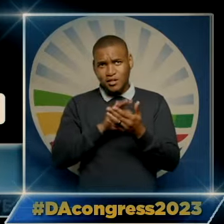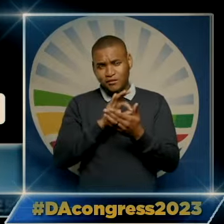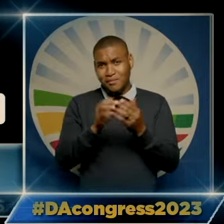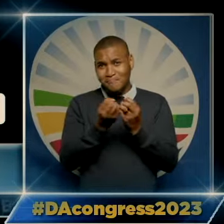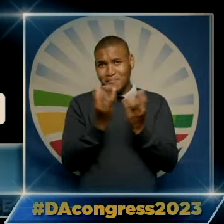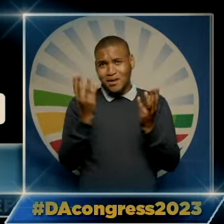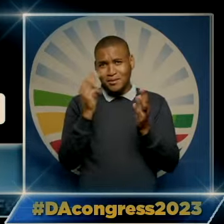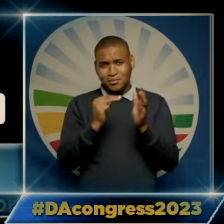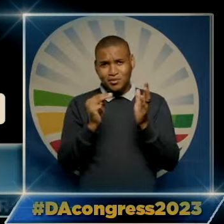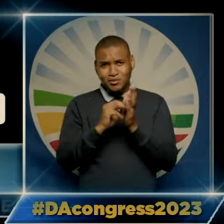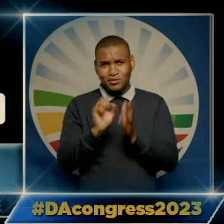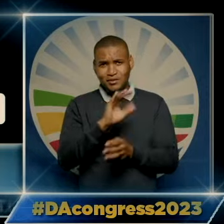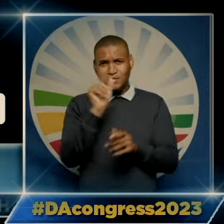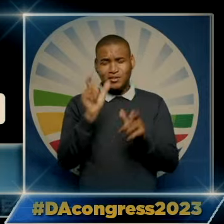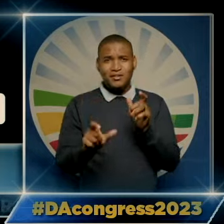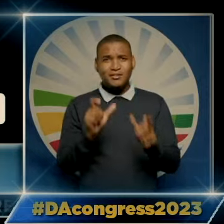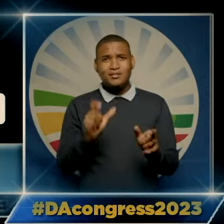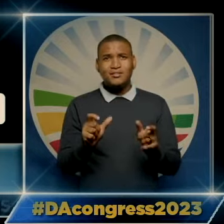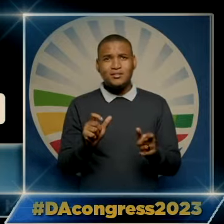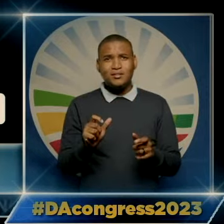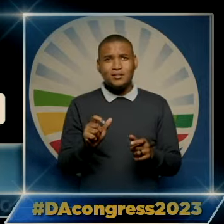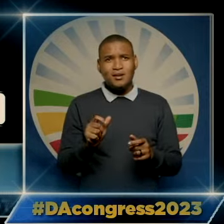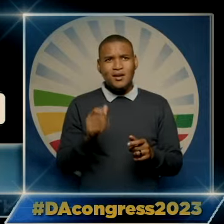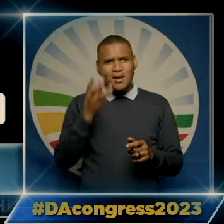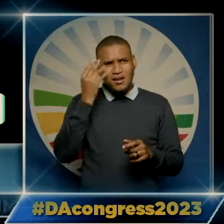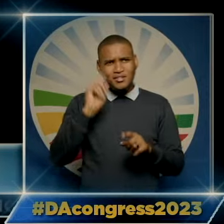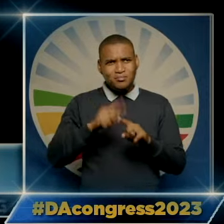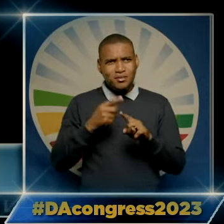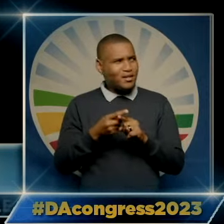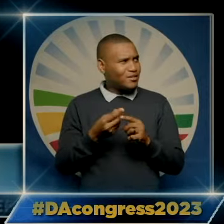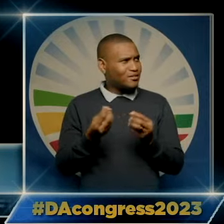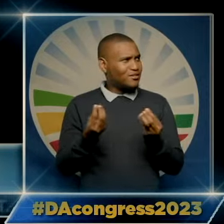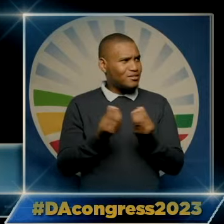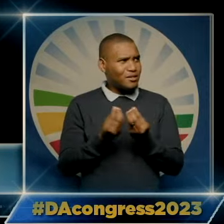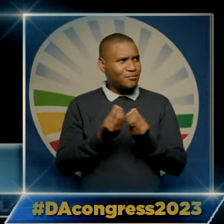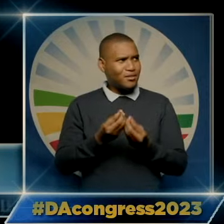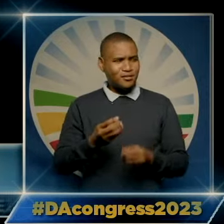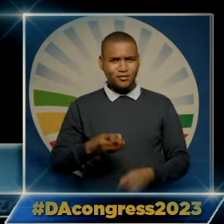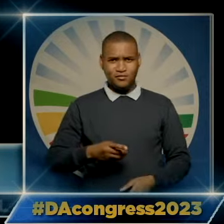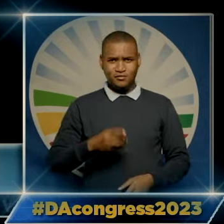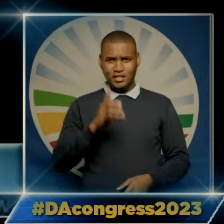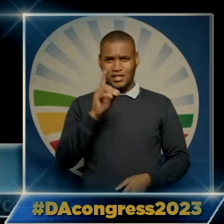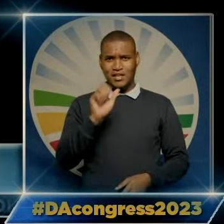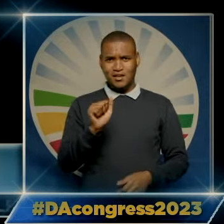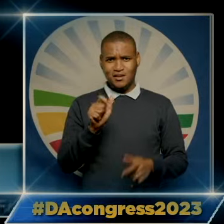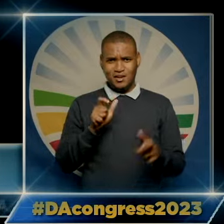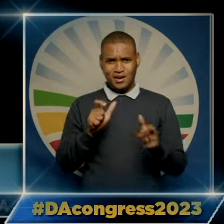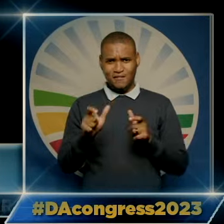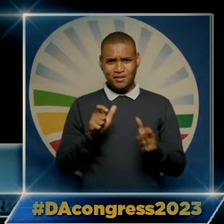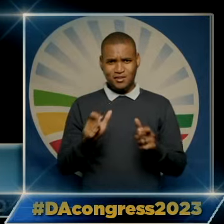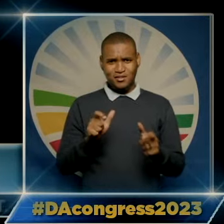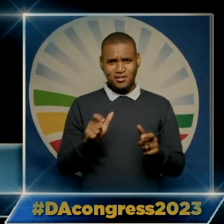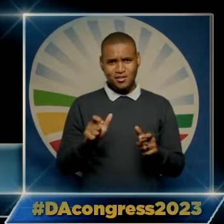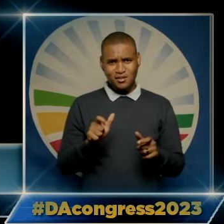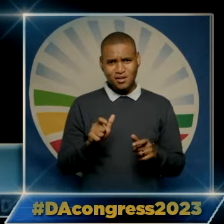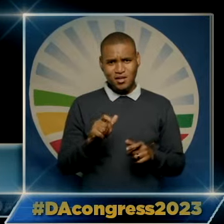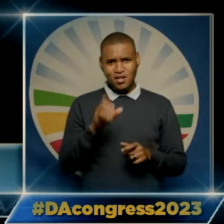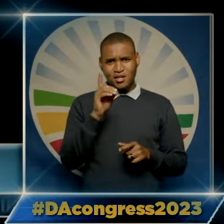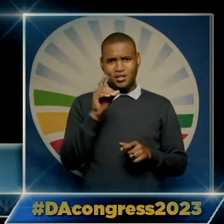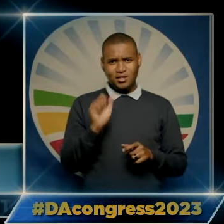the country now experience some form of DA governance. Umgen is the